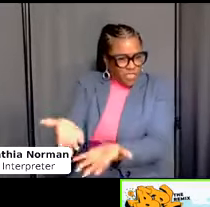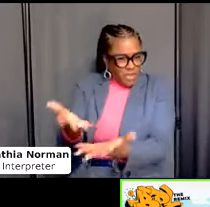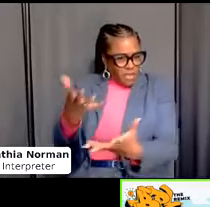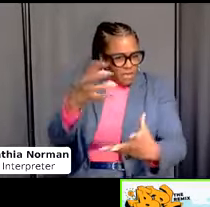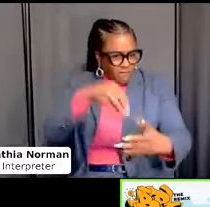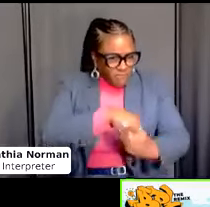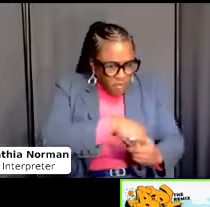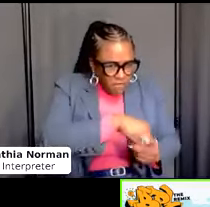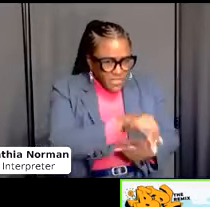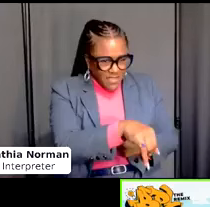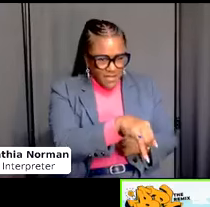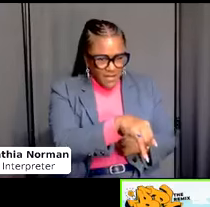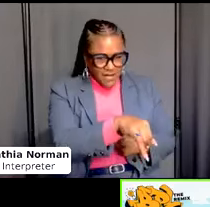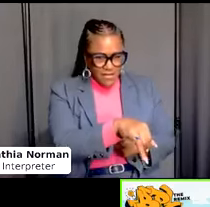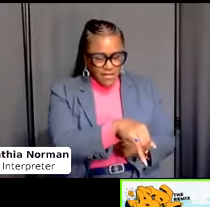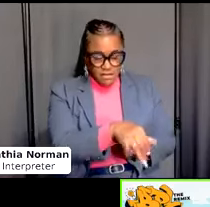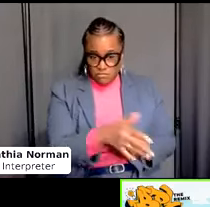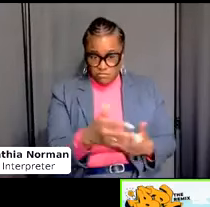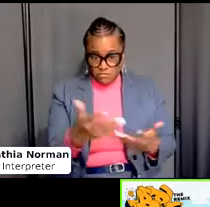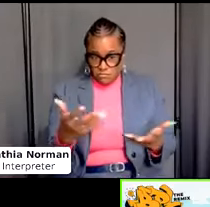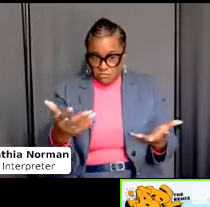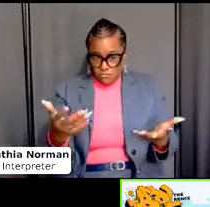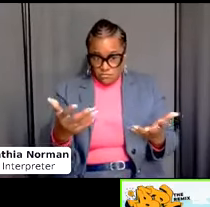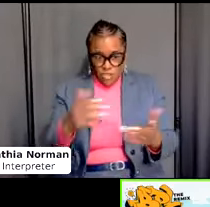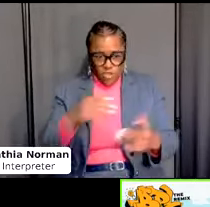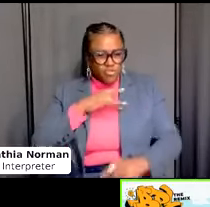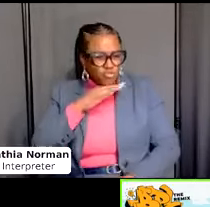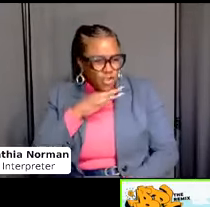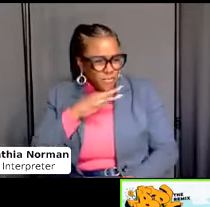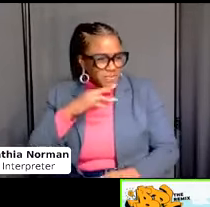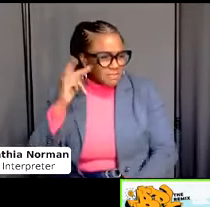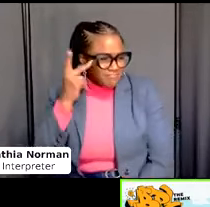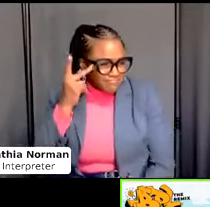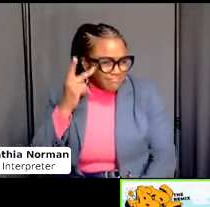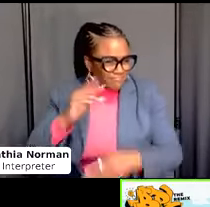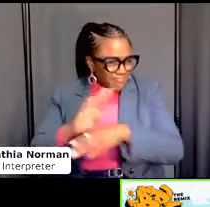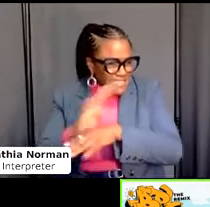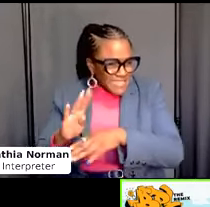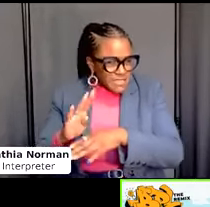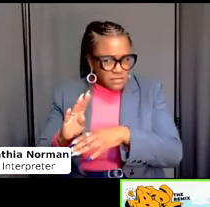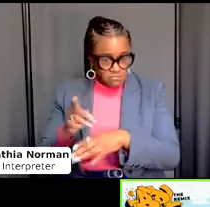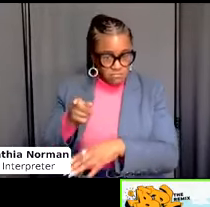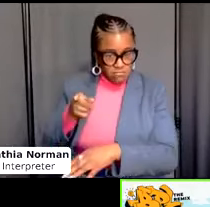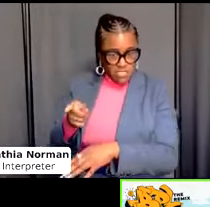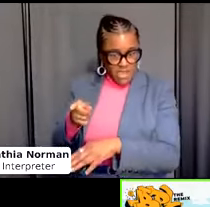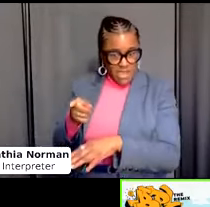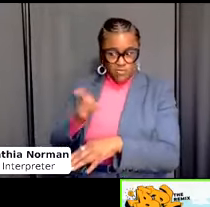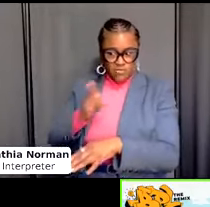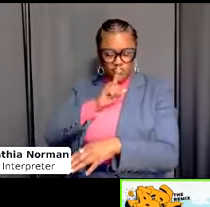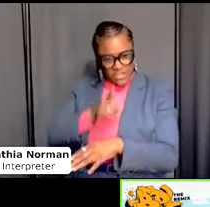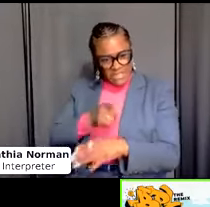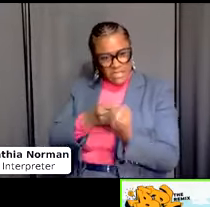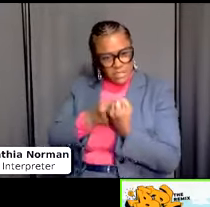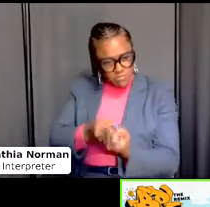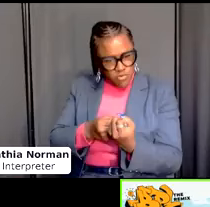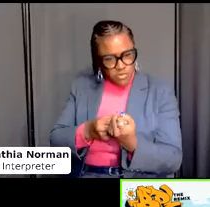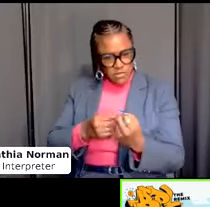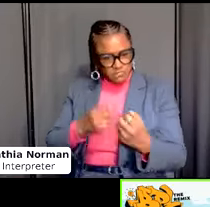that? And to what extent is corruption playing in fueling the conflict and